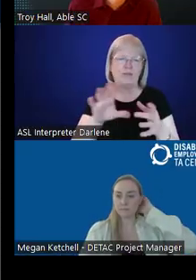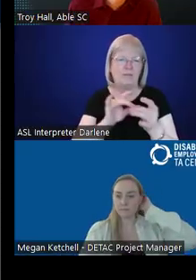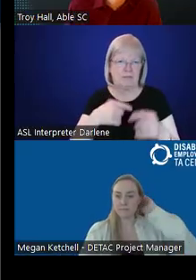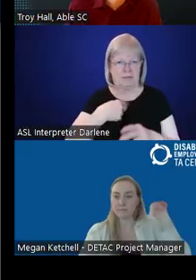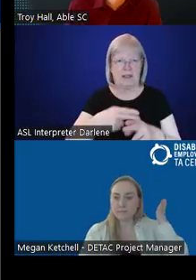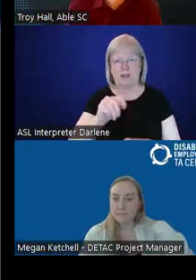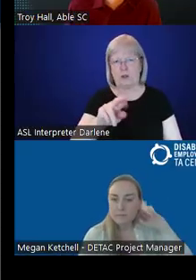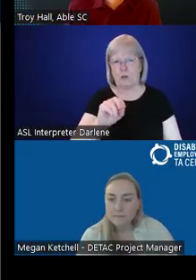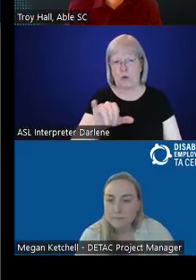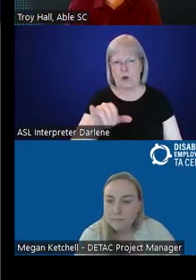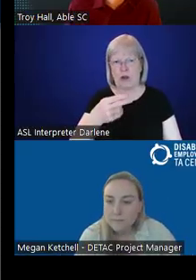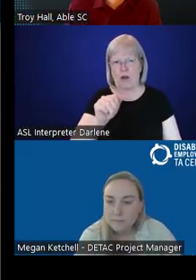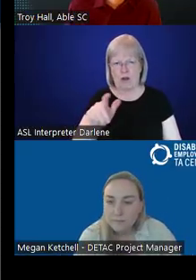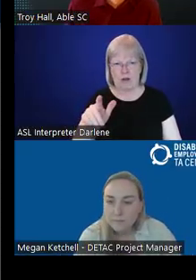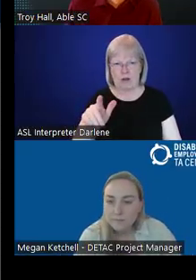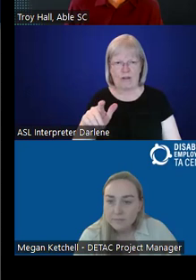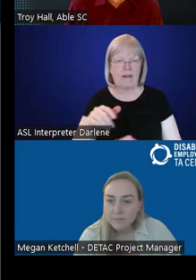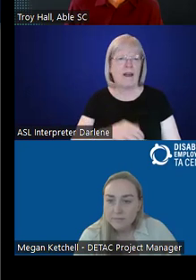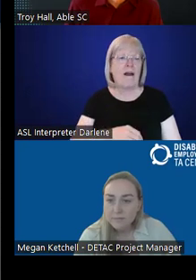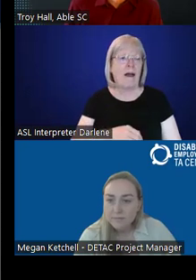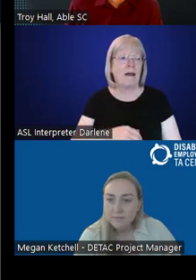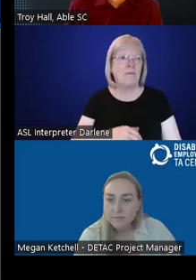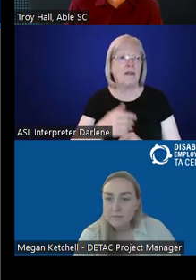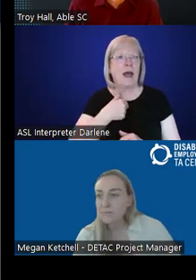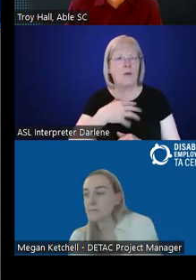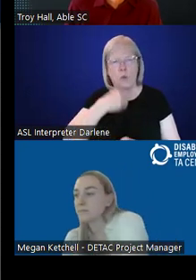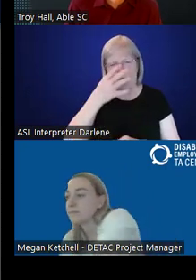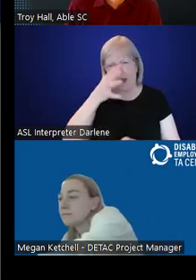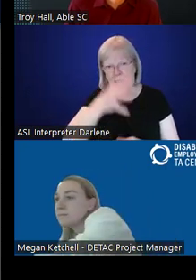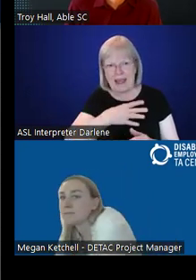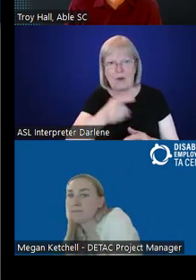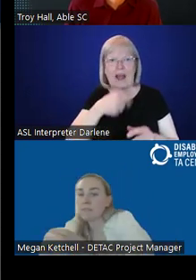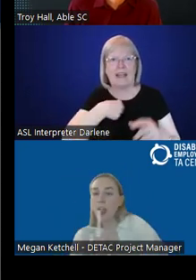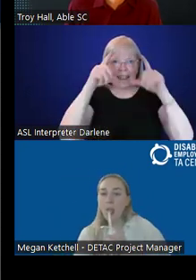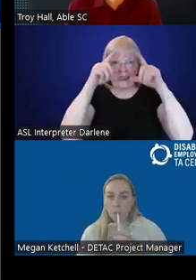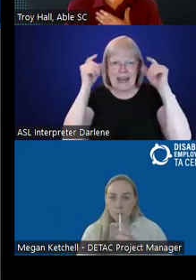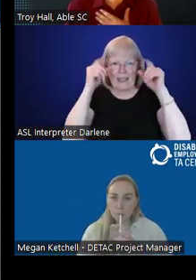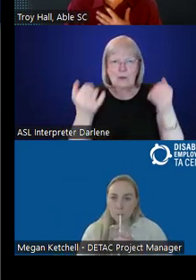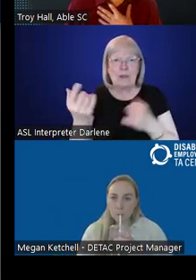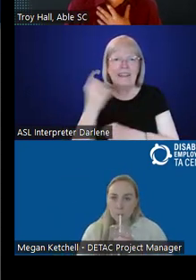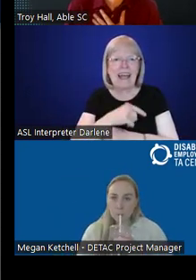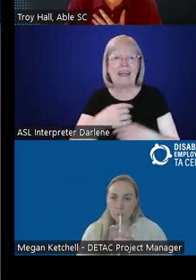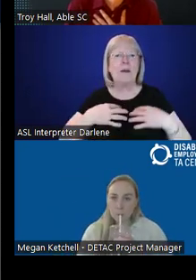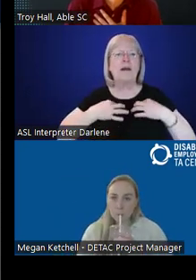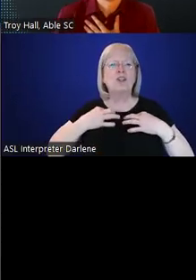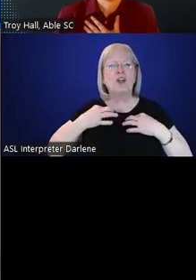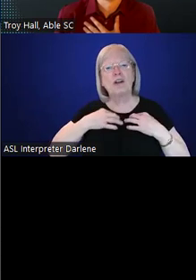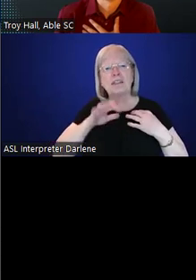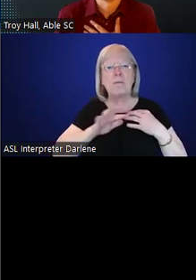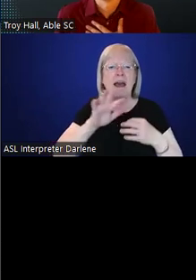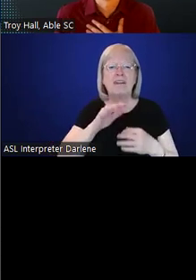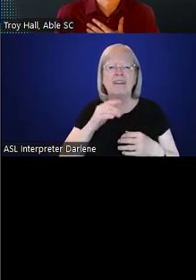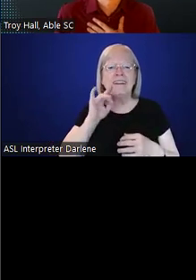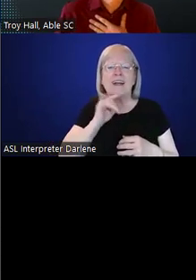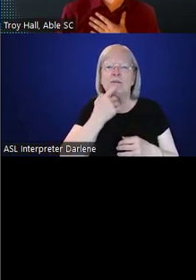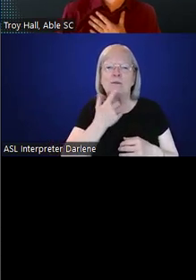Hall. Pronouns are he, him. I'm a white male with glasses. Today, I'm wearing kind of a maroon button-up shirt, which